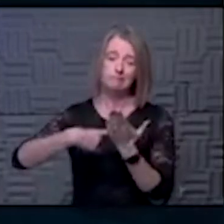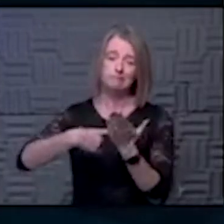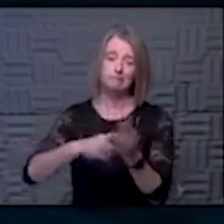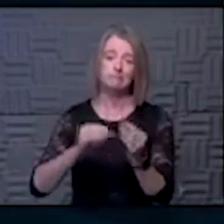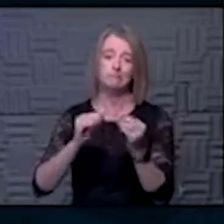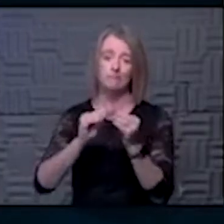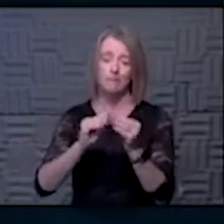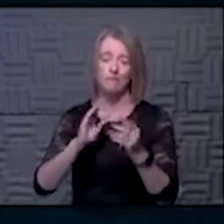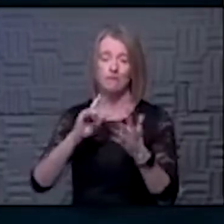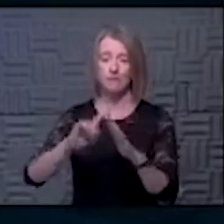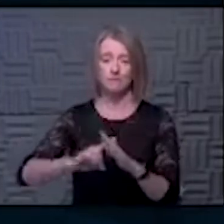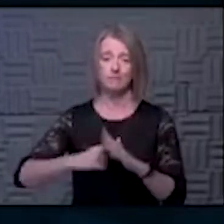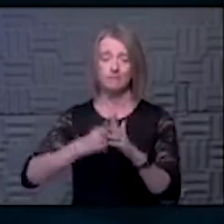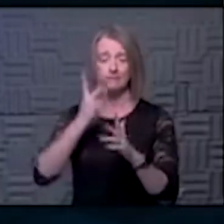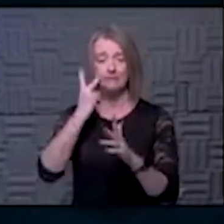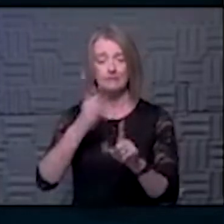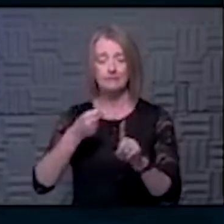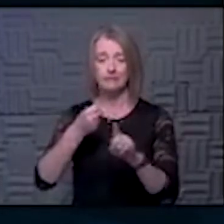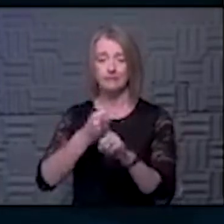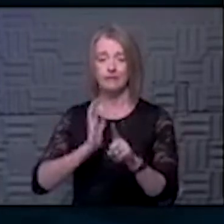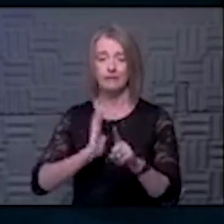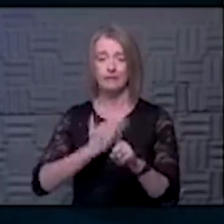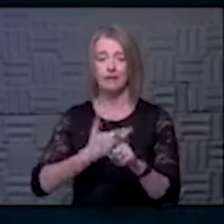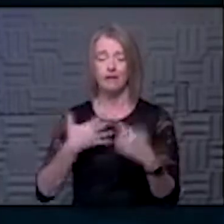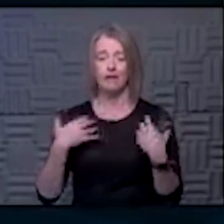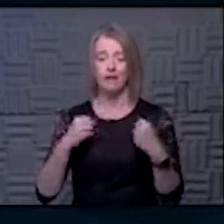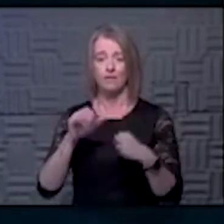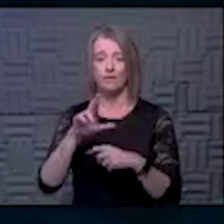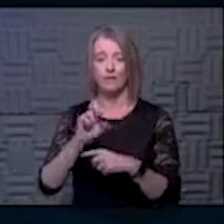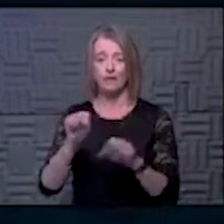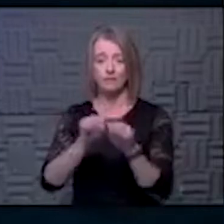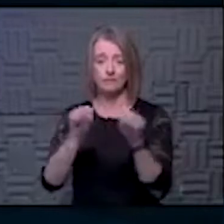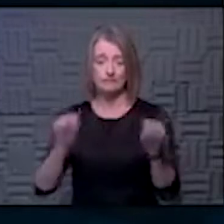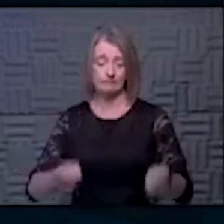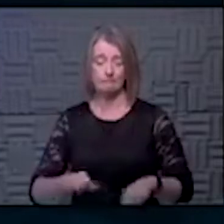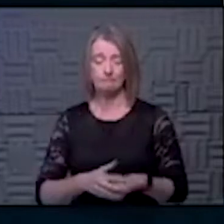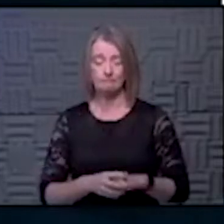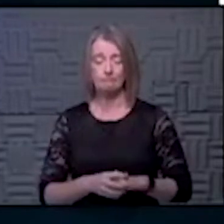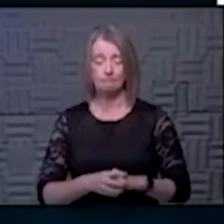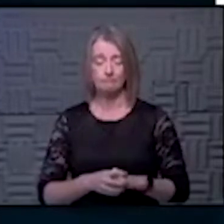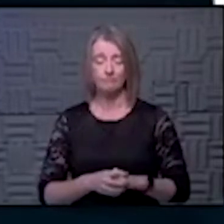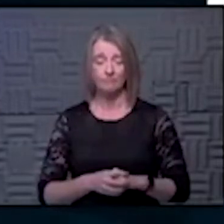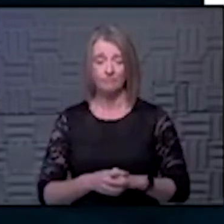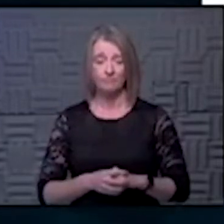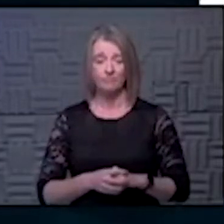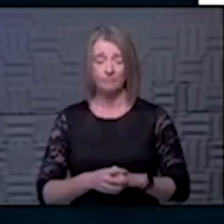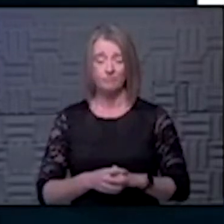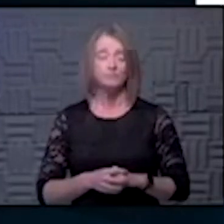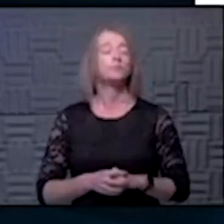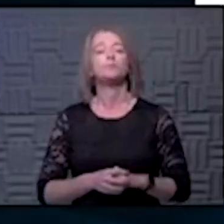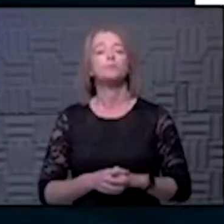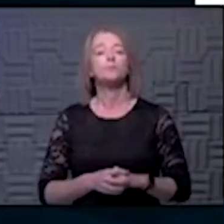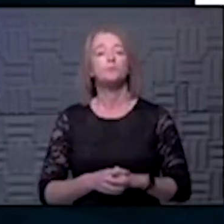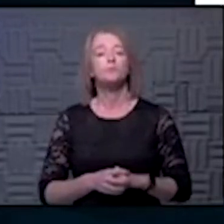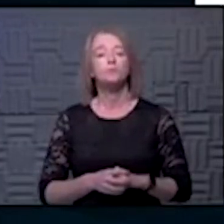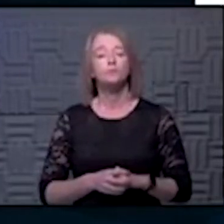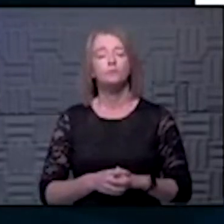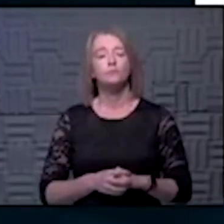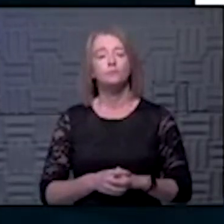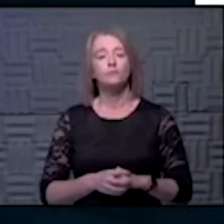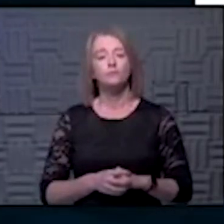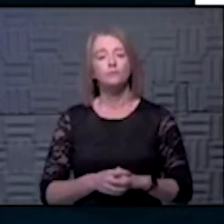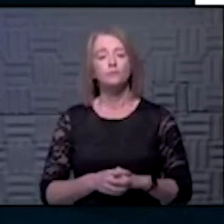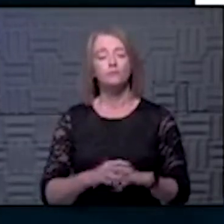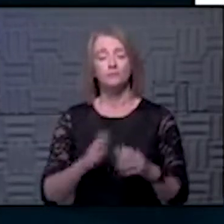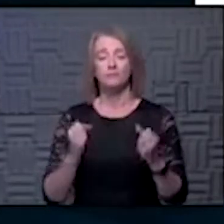about this as we begin to see the impact on our healthcare delivery system, which we know has increased, as I mentioned at the onset, in